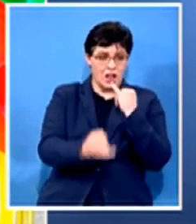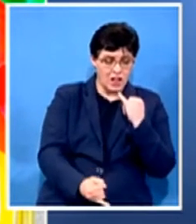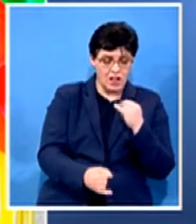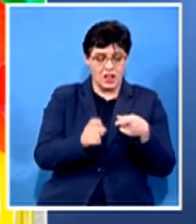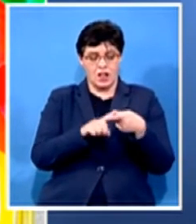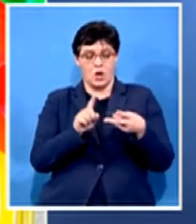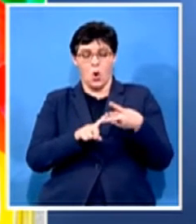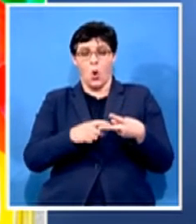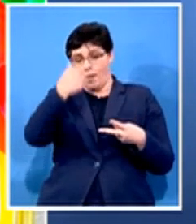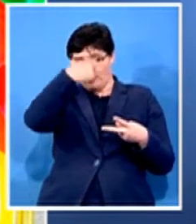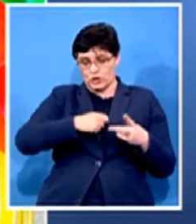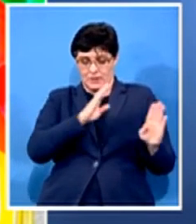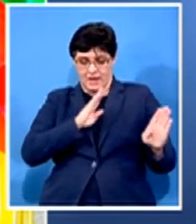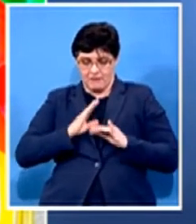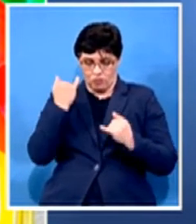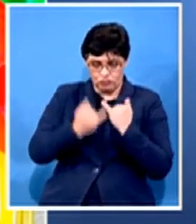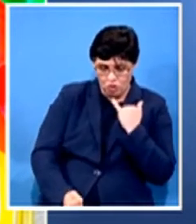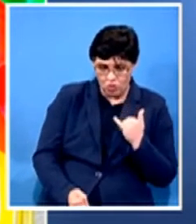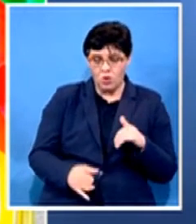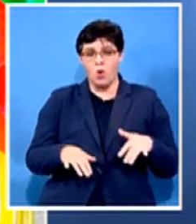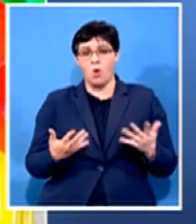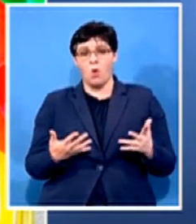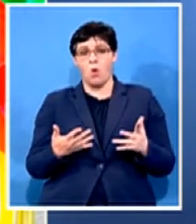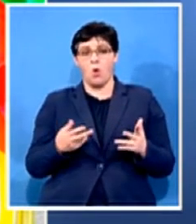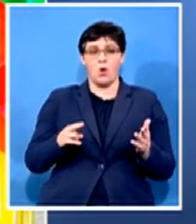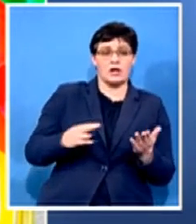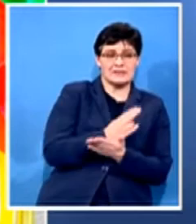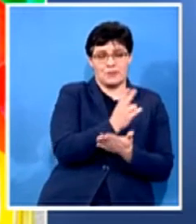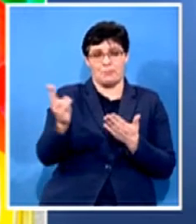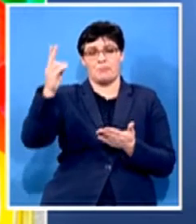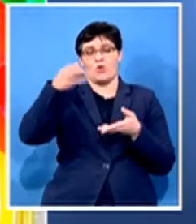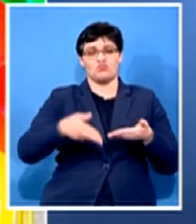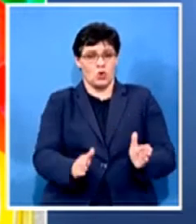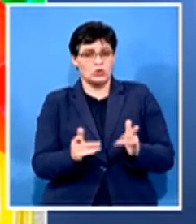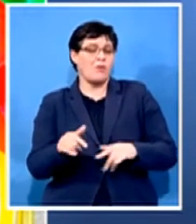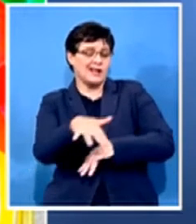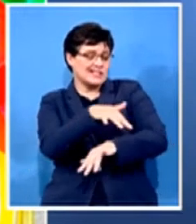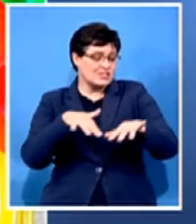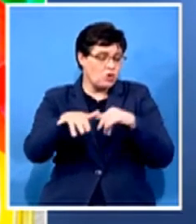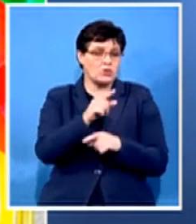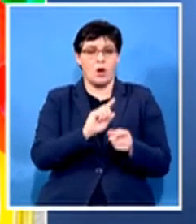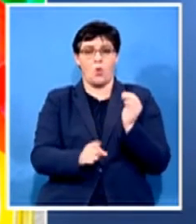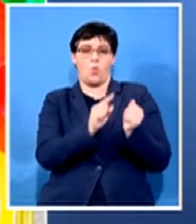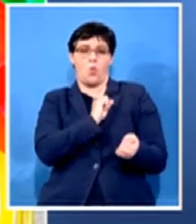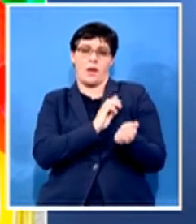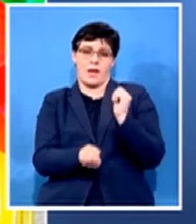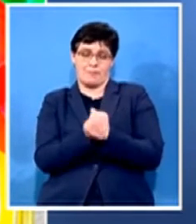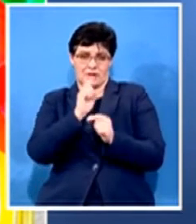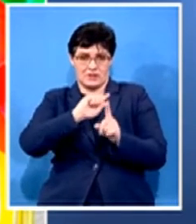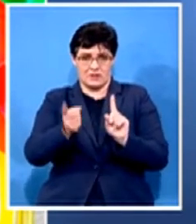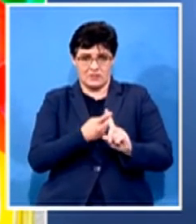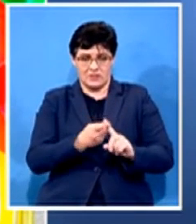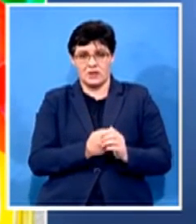it slippery conditions on the road? What was the circumstances around that particular collision? And this is the work of the Road Traffic Management